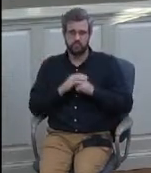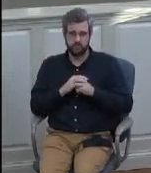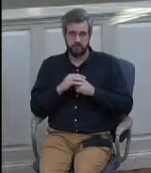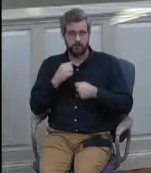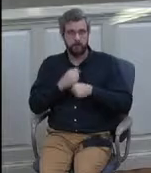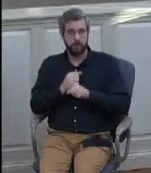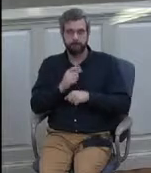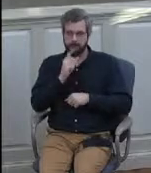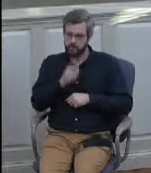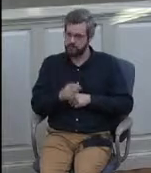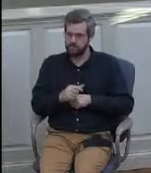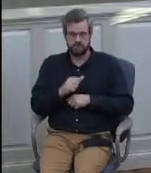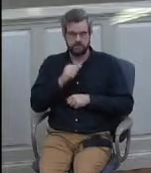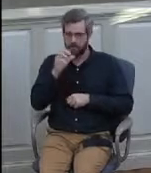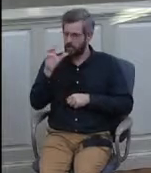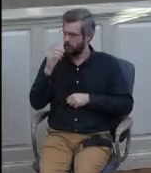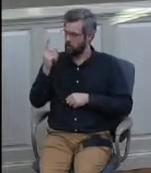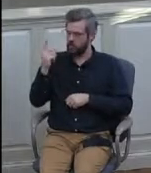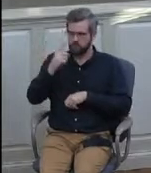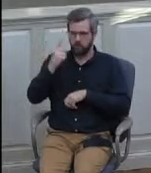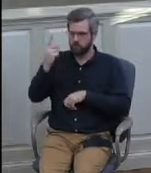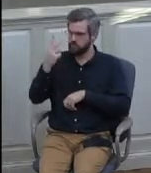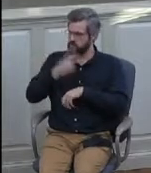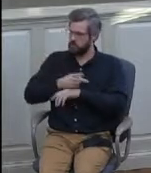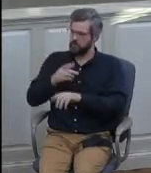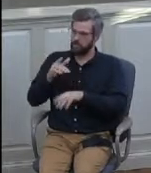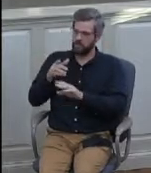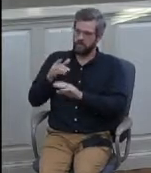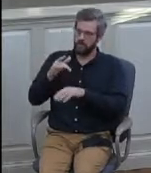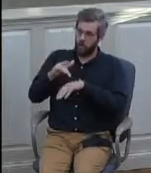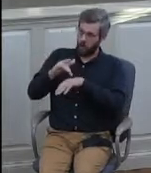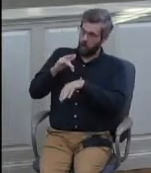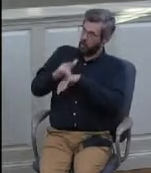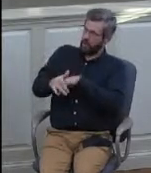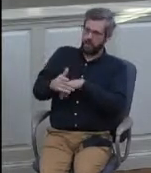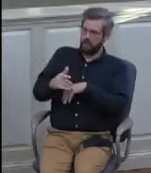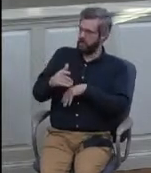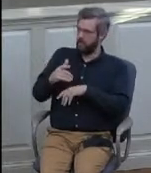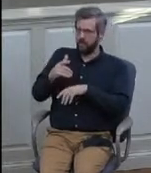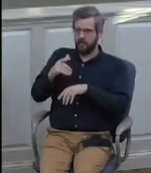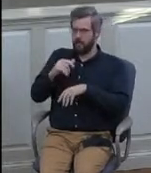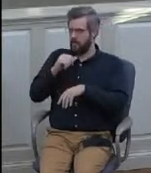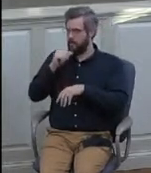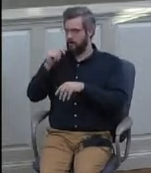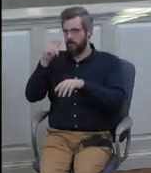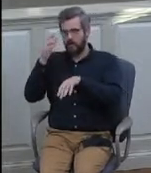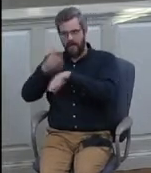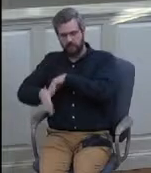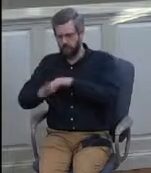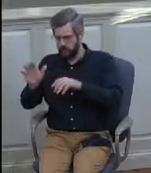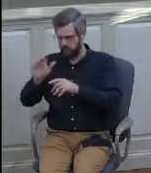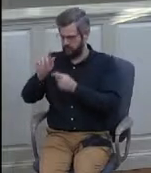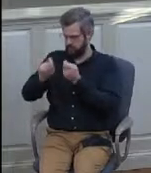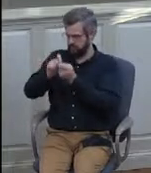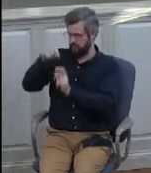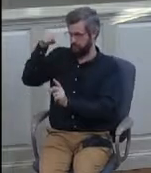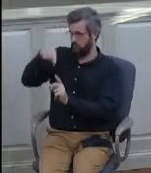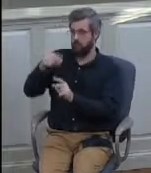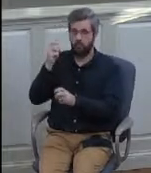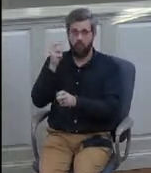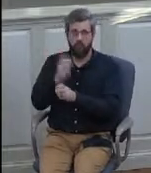sure you're not a day or two early, but you're not too far after. And it's logistically, it's very difficult. Yeah.